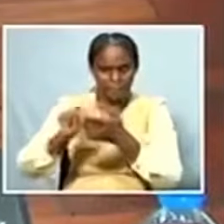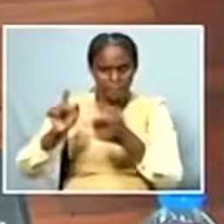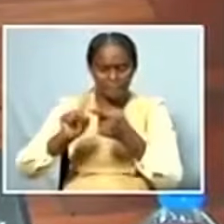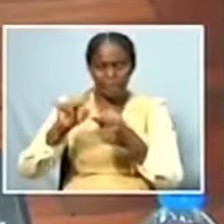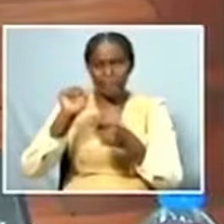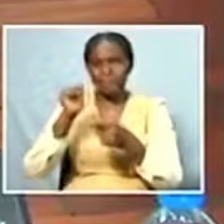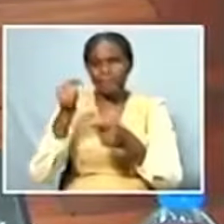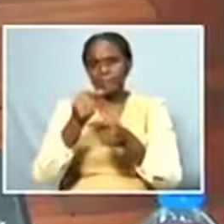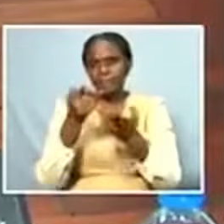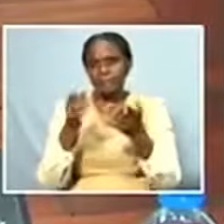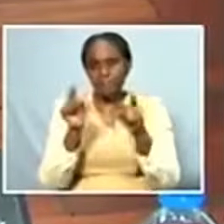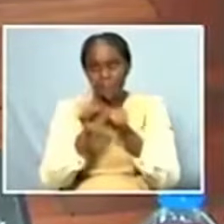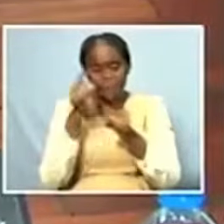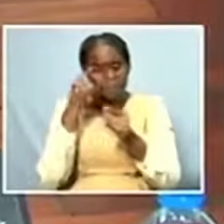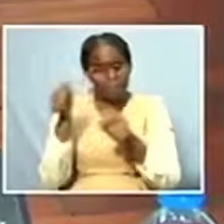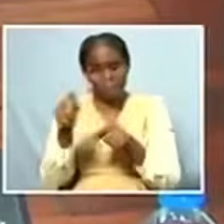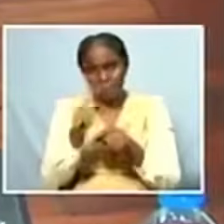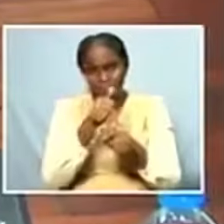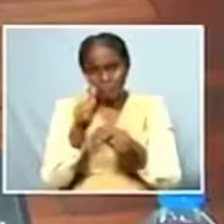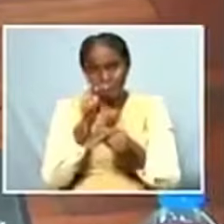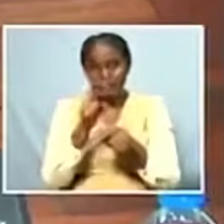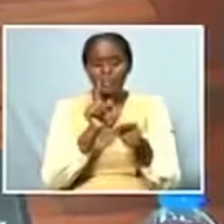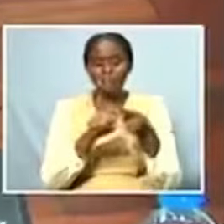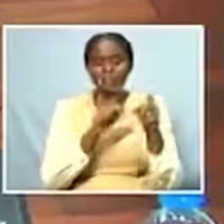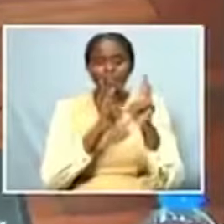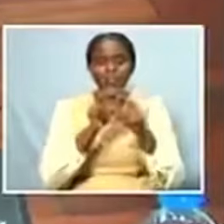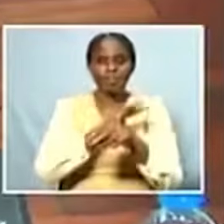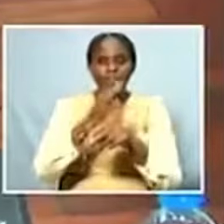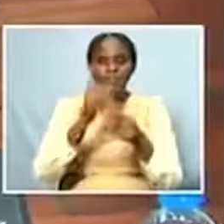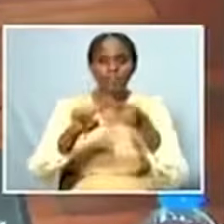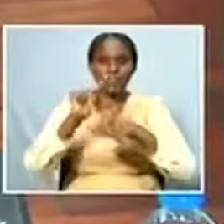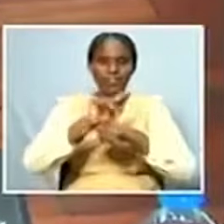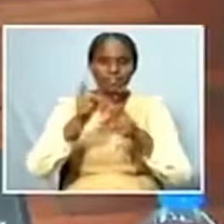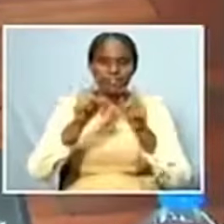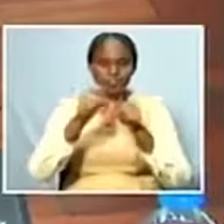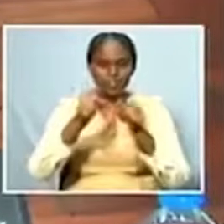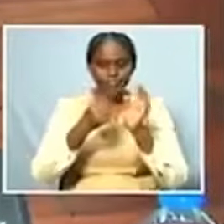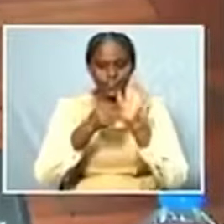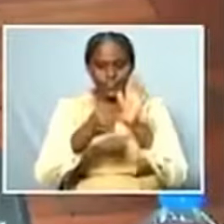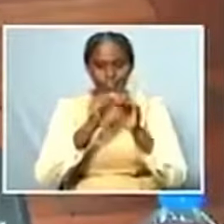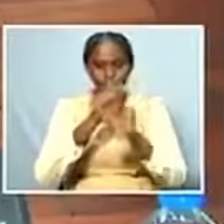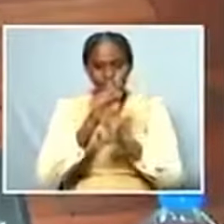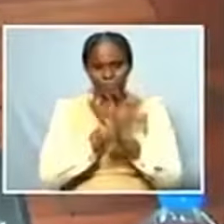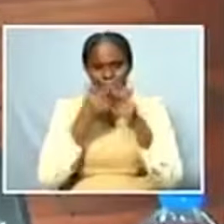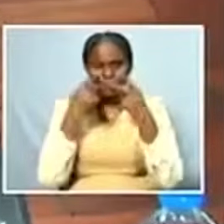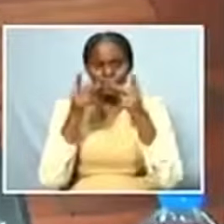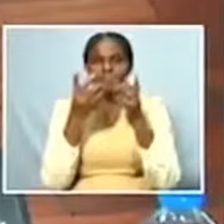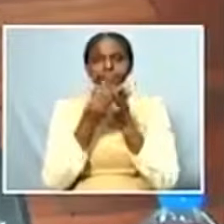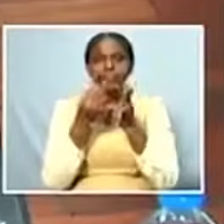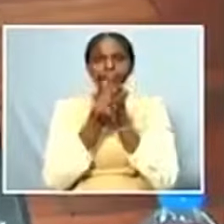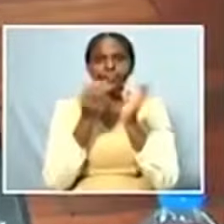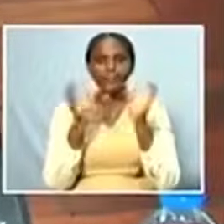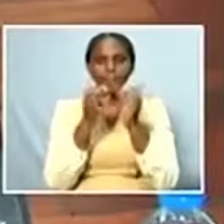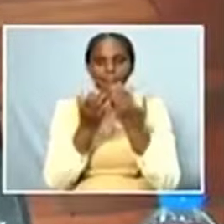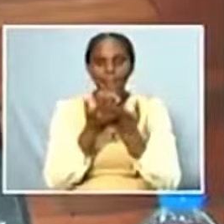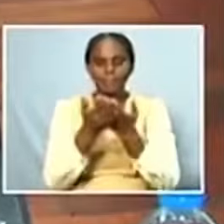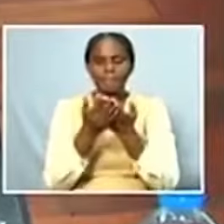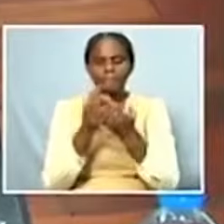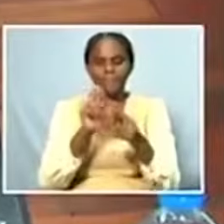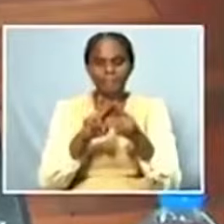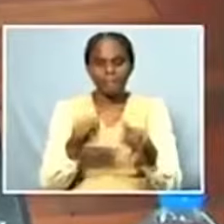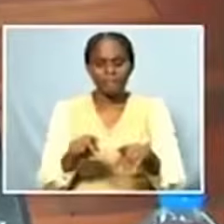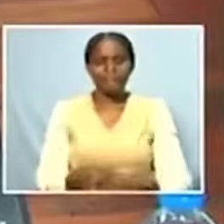General and for them to respond to you today when you are appearing before Public Accounts Committee? I submit, Mr.